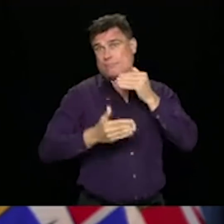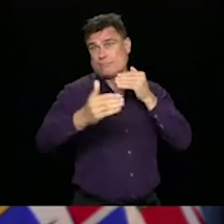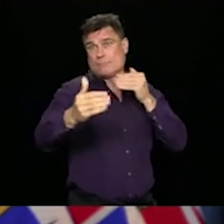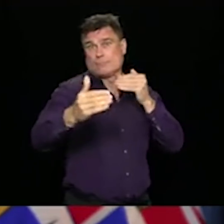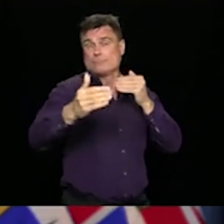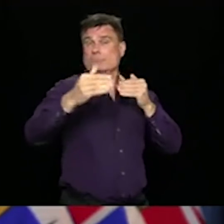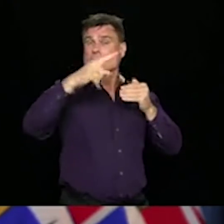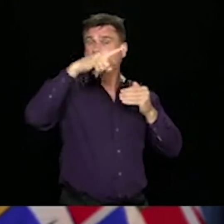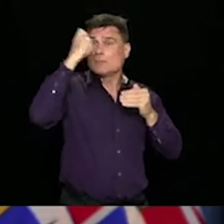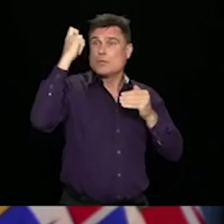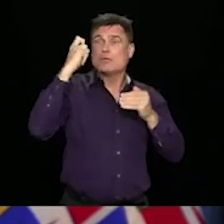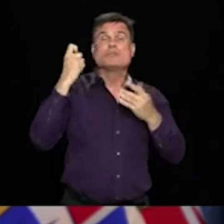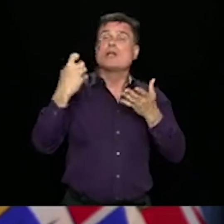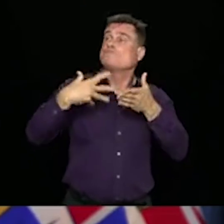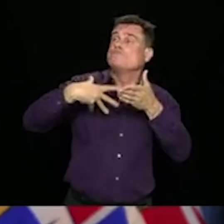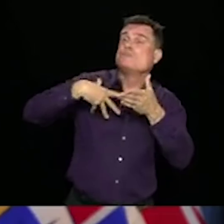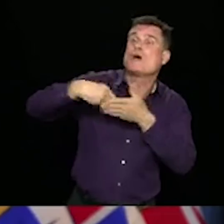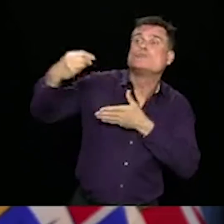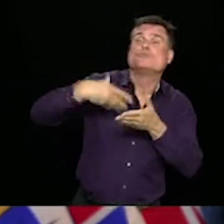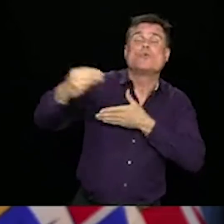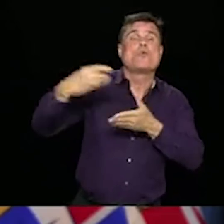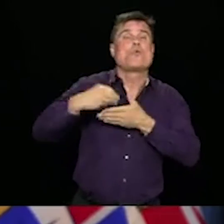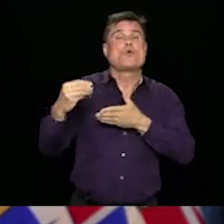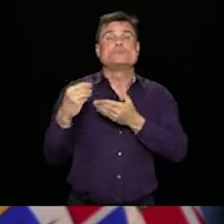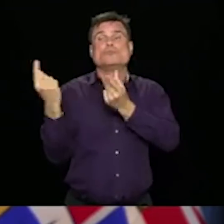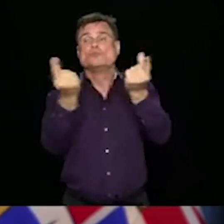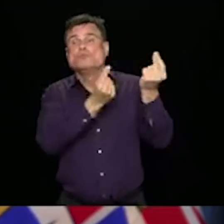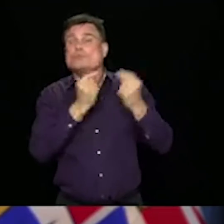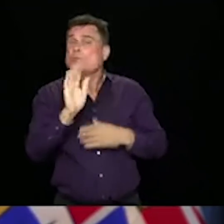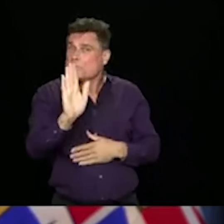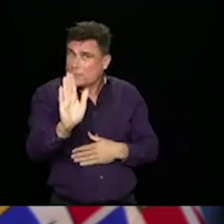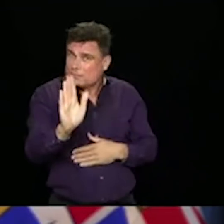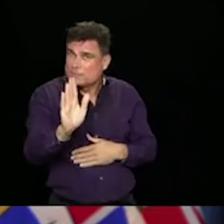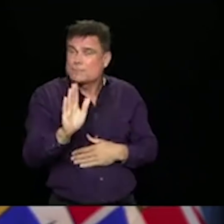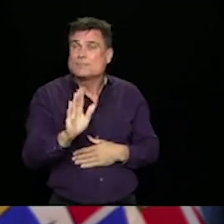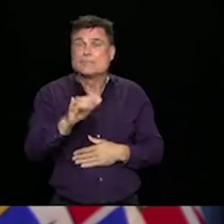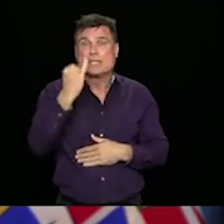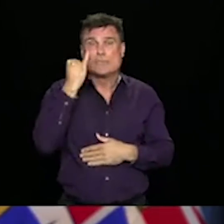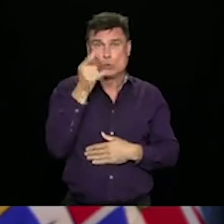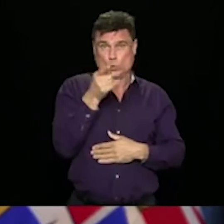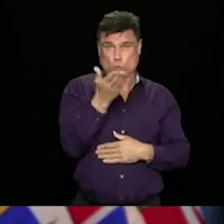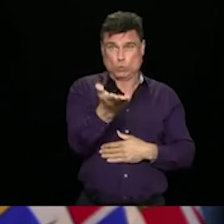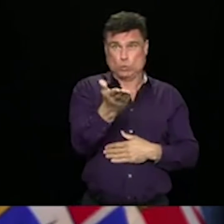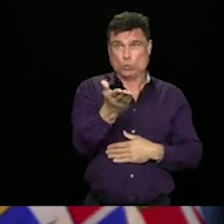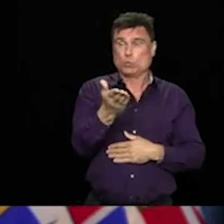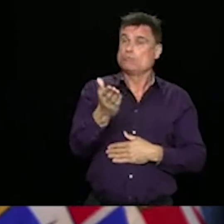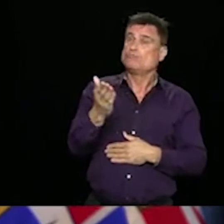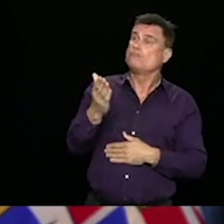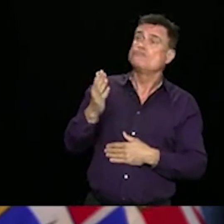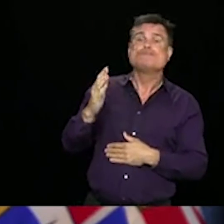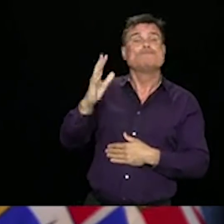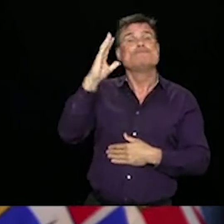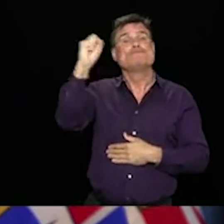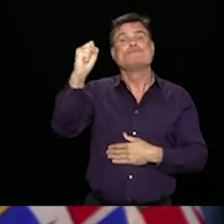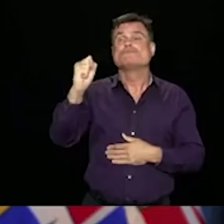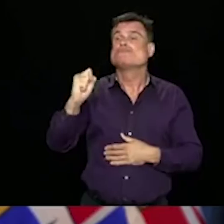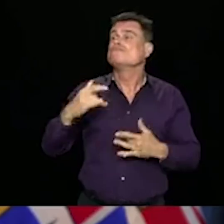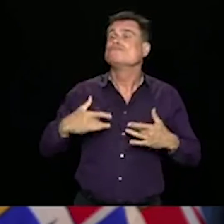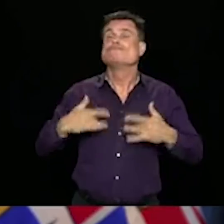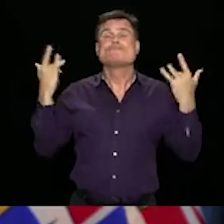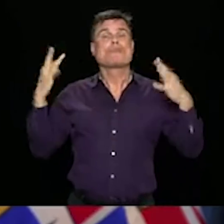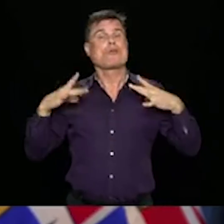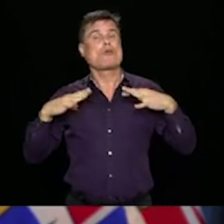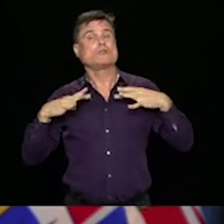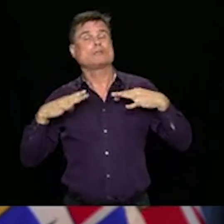BC camping locations. But no matter where your summer adventures are be, remember you need to stay home if you're not